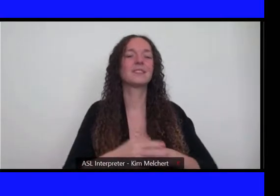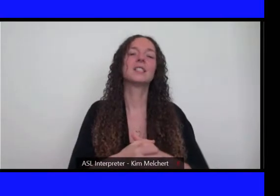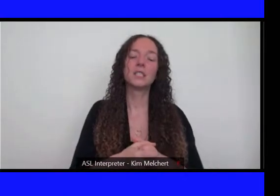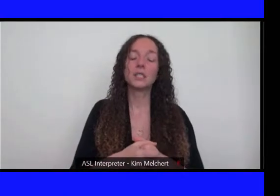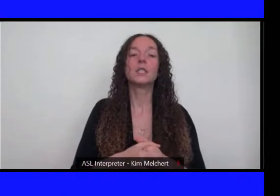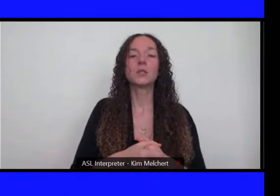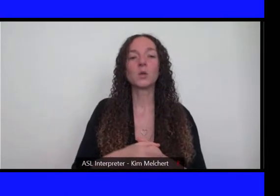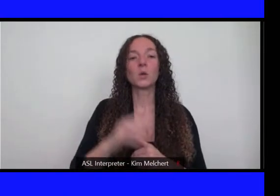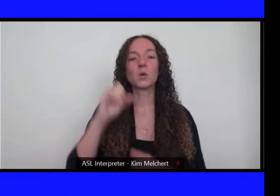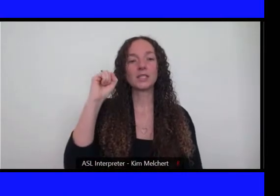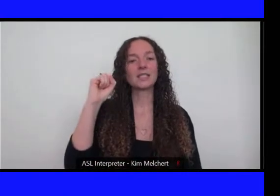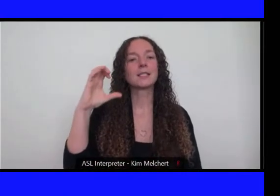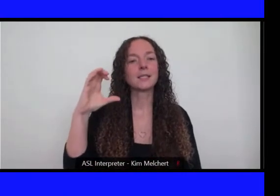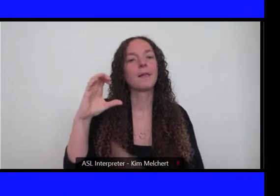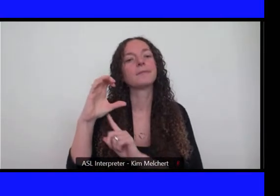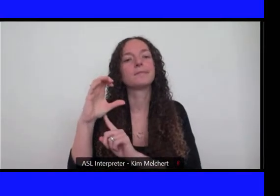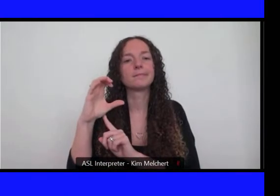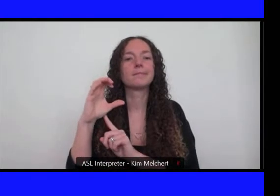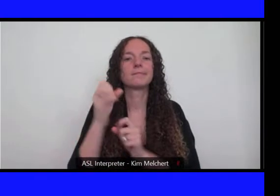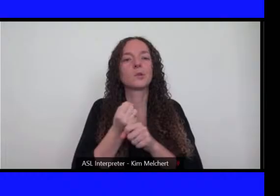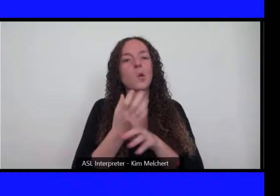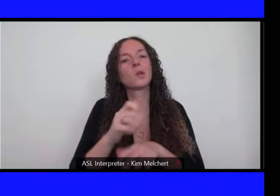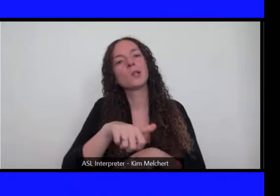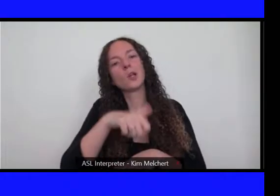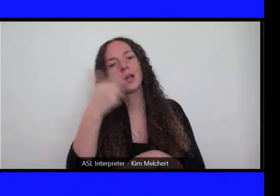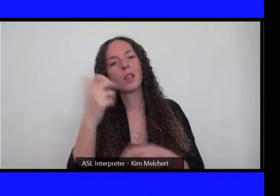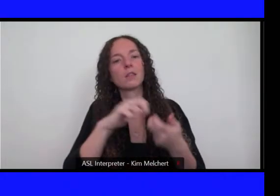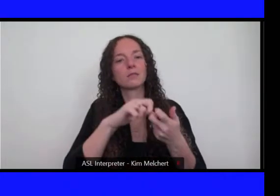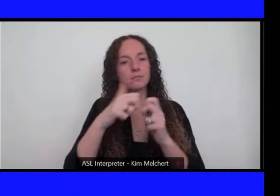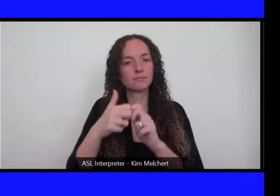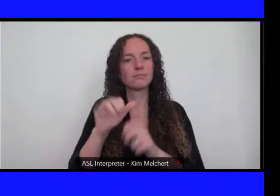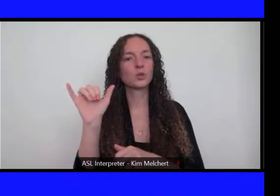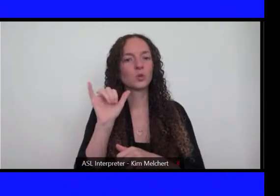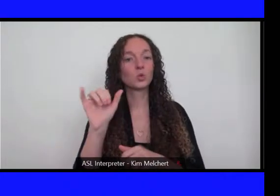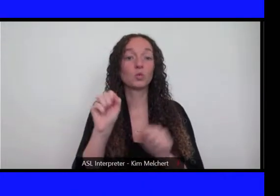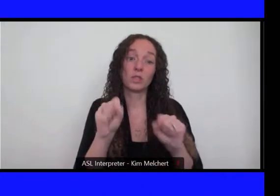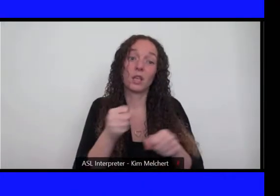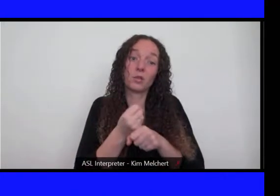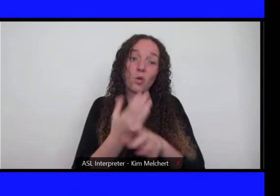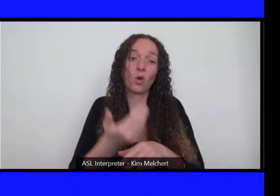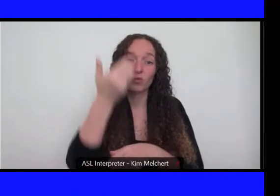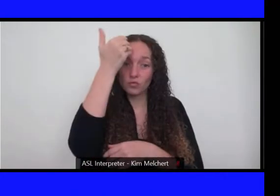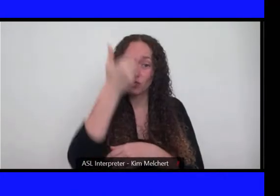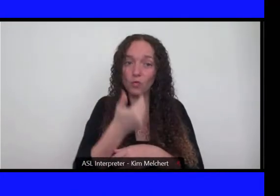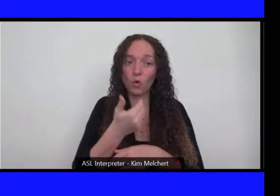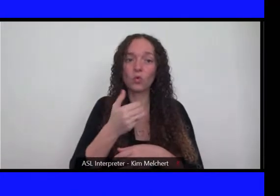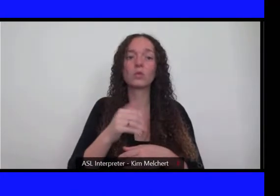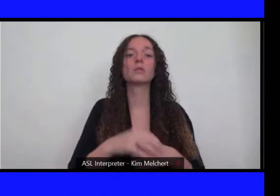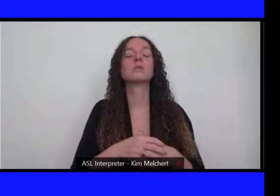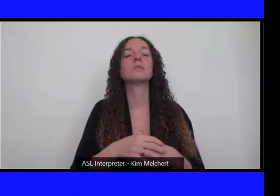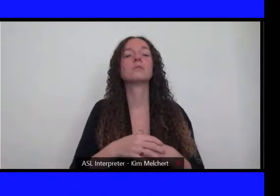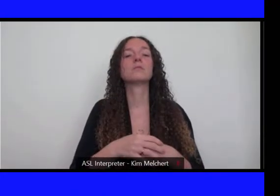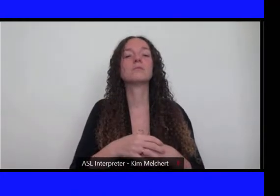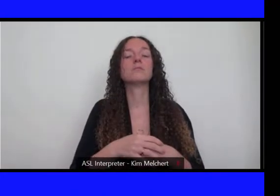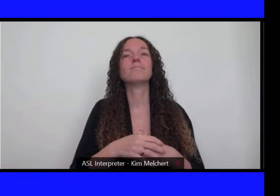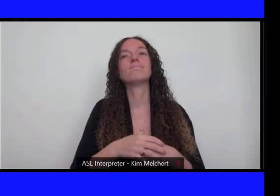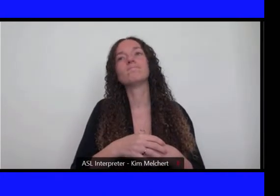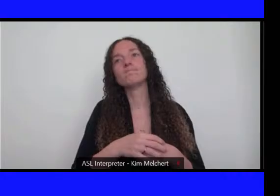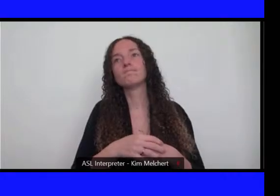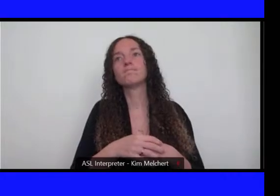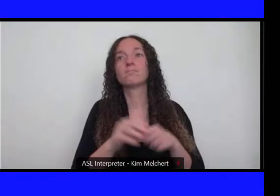room seeking relief of their pain. Mm, mm. Okay, and you said that